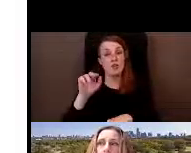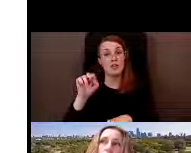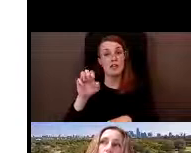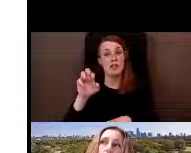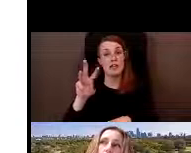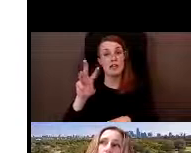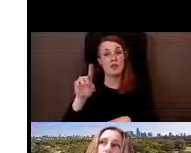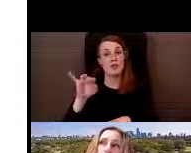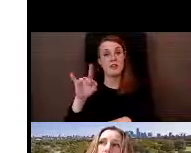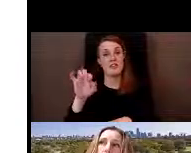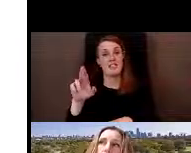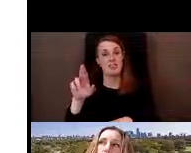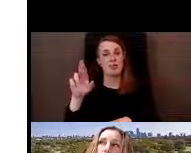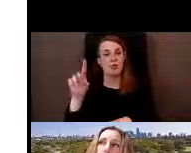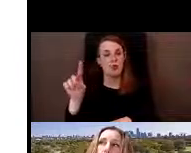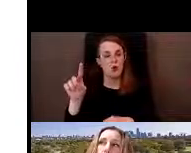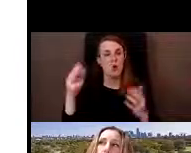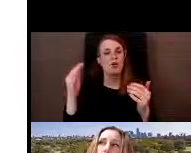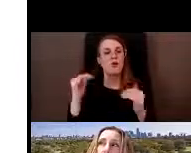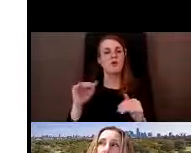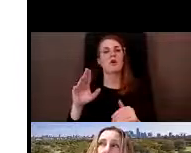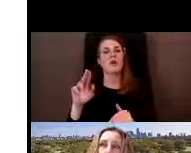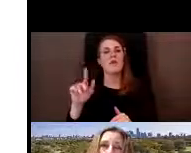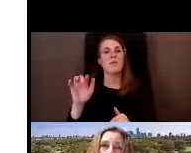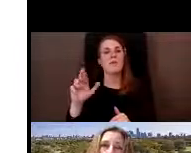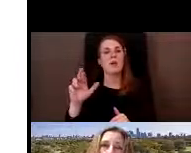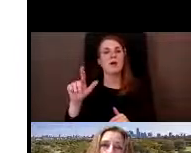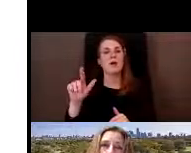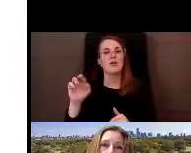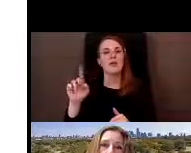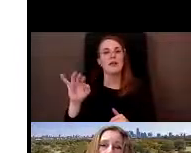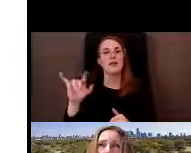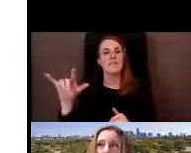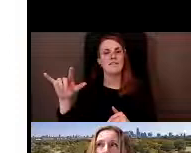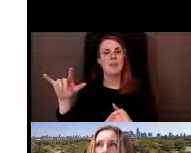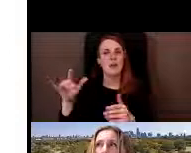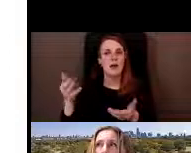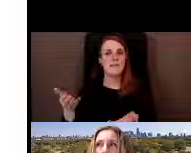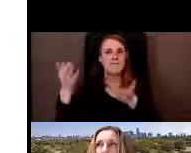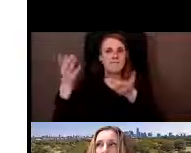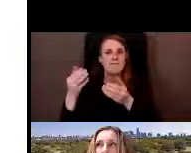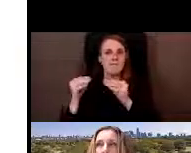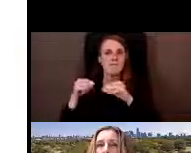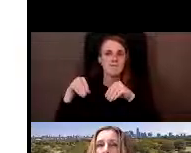We have ecological uplift of Butler landfill adjacent to the parking garage and the Zilker Hillside Theater.